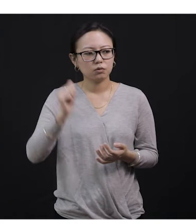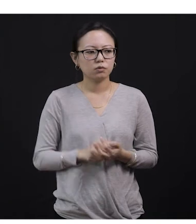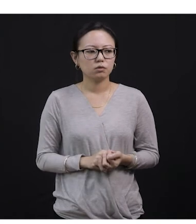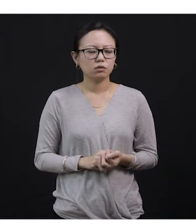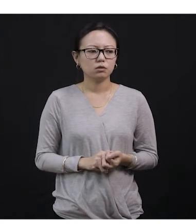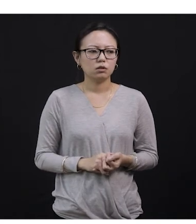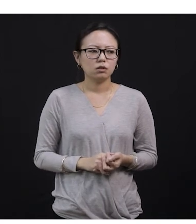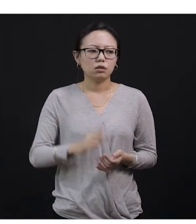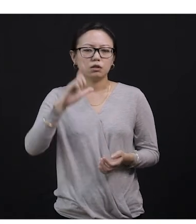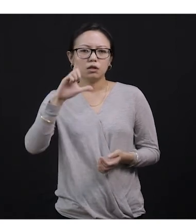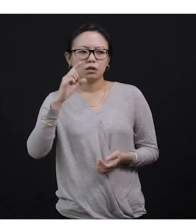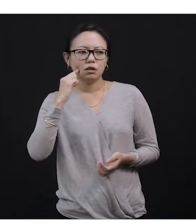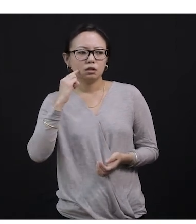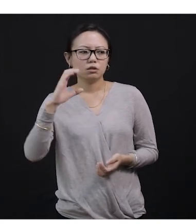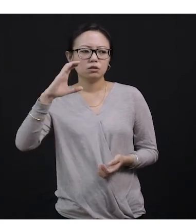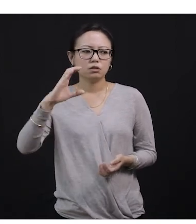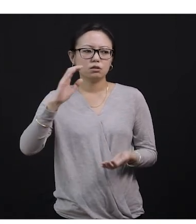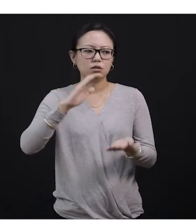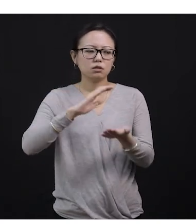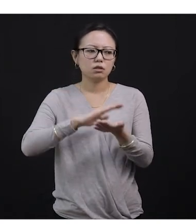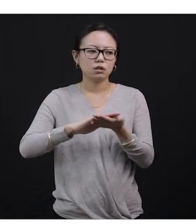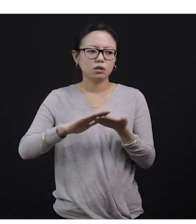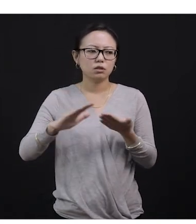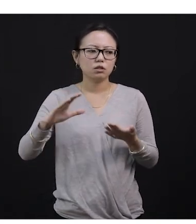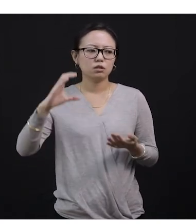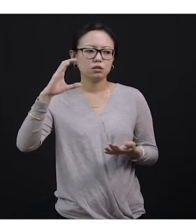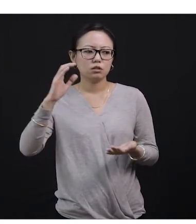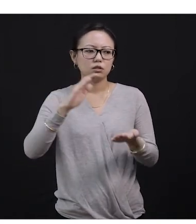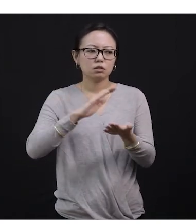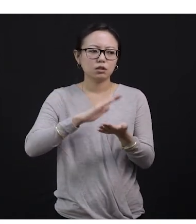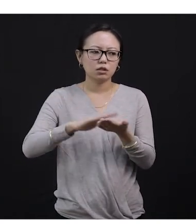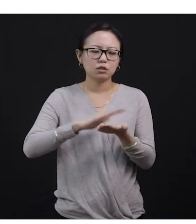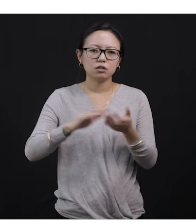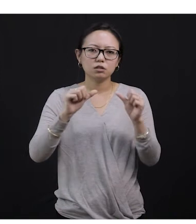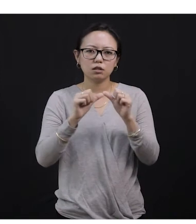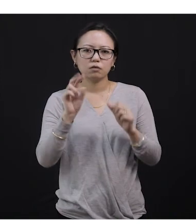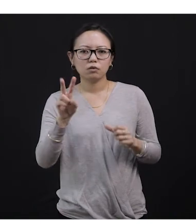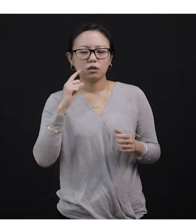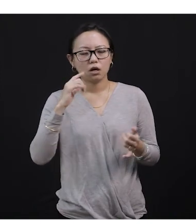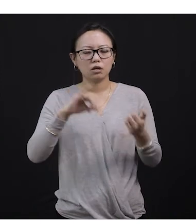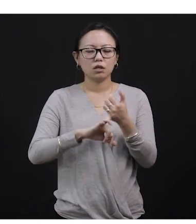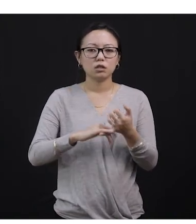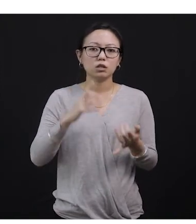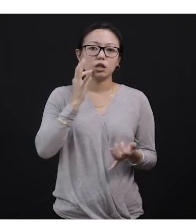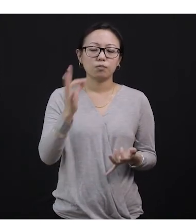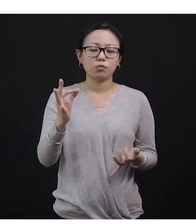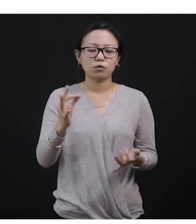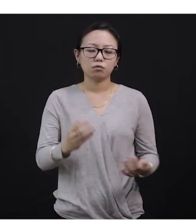is the Lichavis, all right? This area was considered as a very strong and powerful